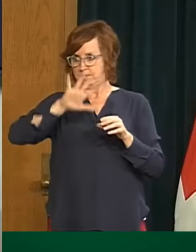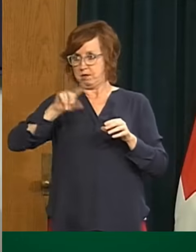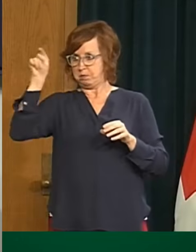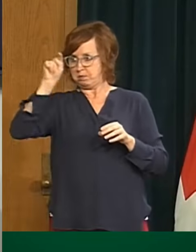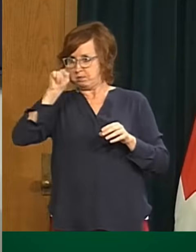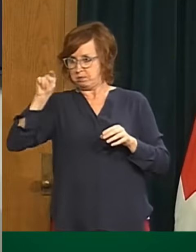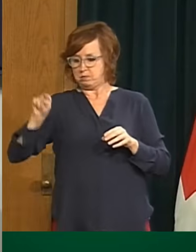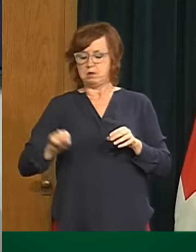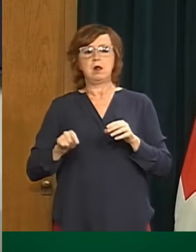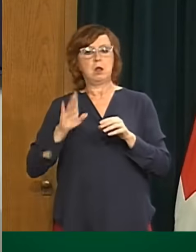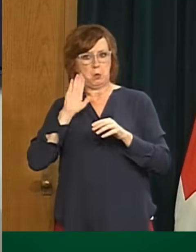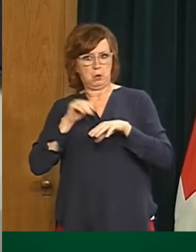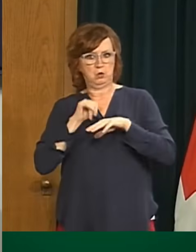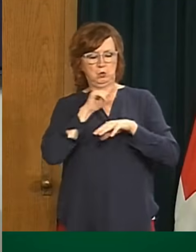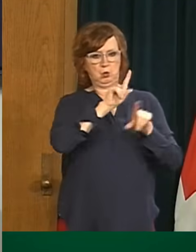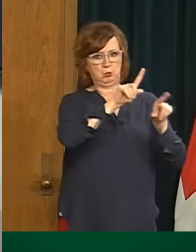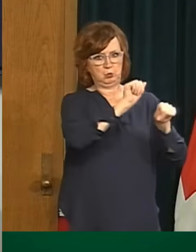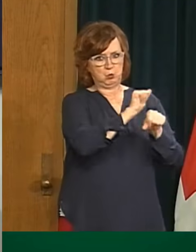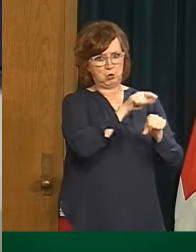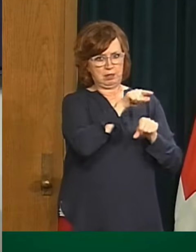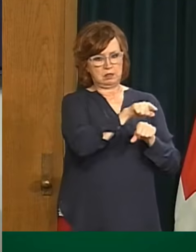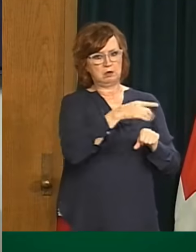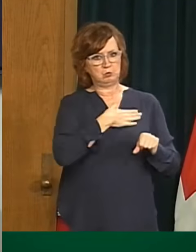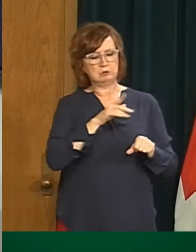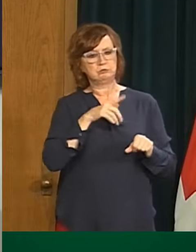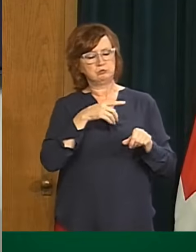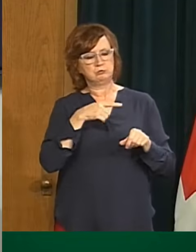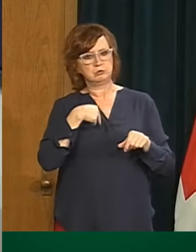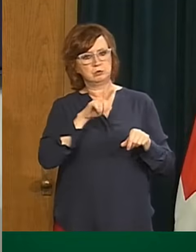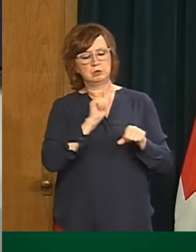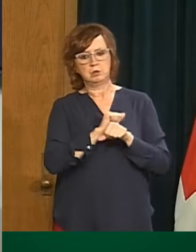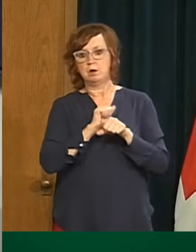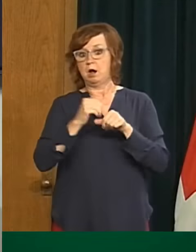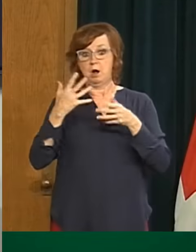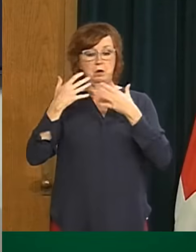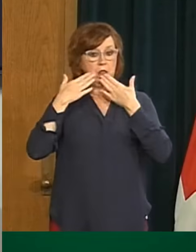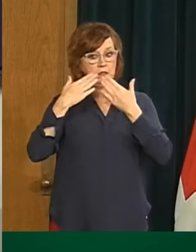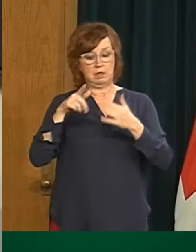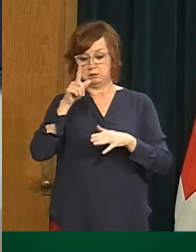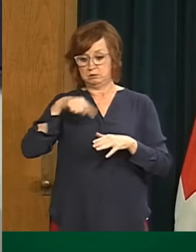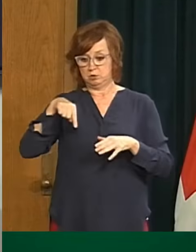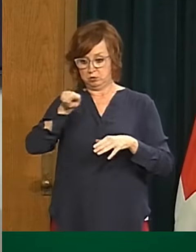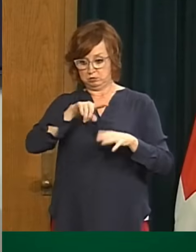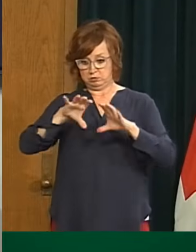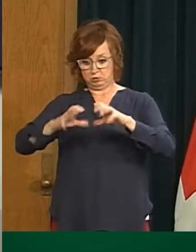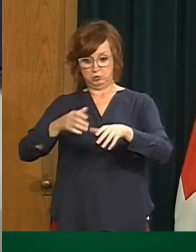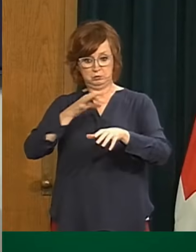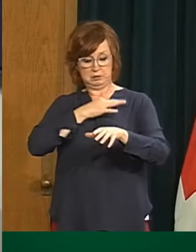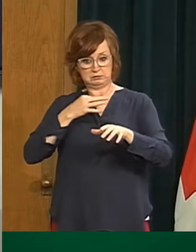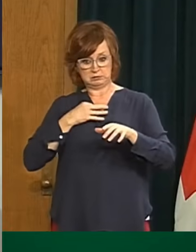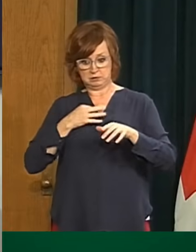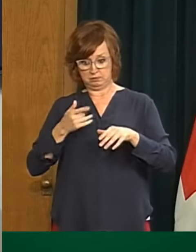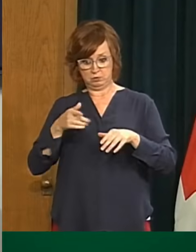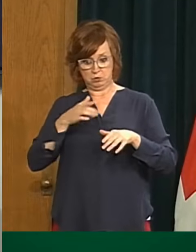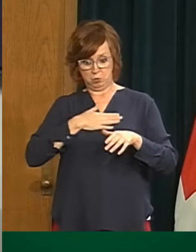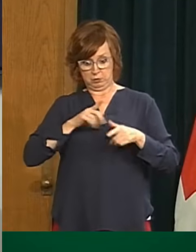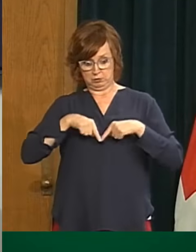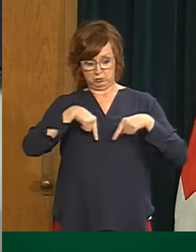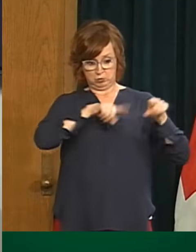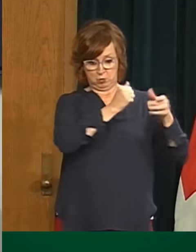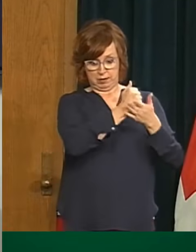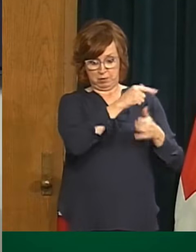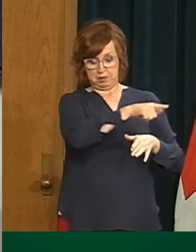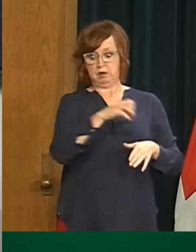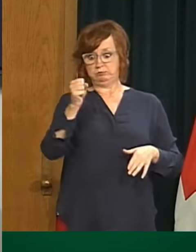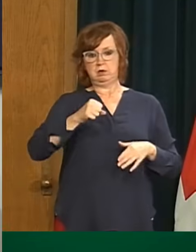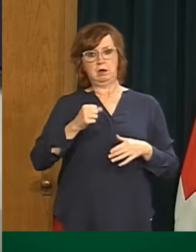Northwest. I'd like to personally thank all the staff who have already answered the call earlier this week to help in the area. We had over 100 staff in the province express